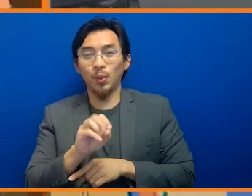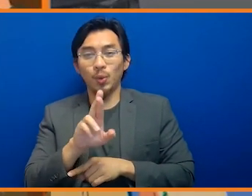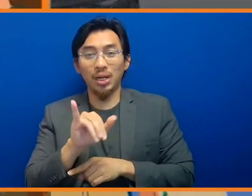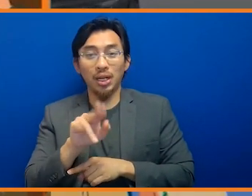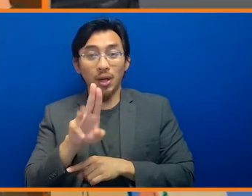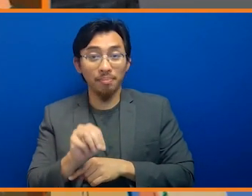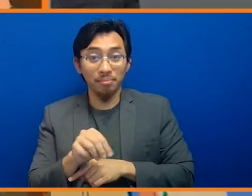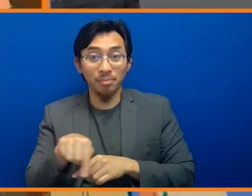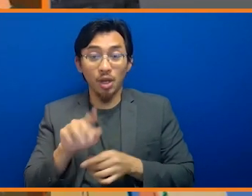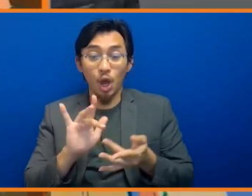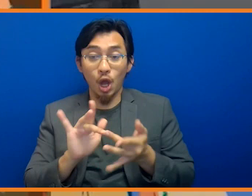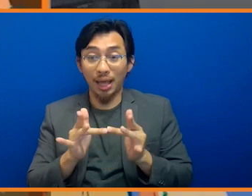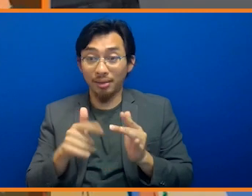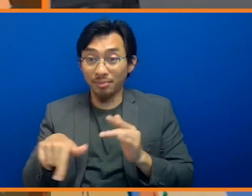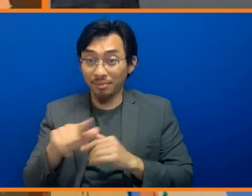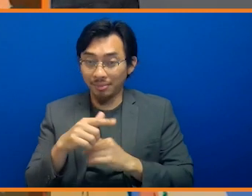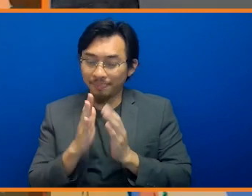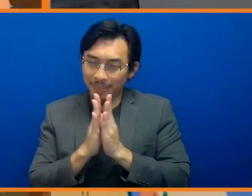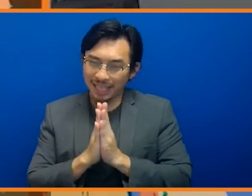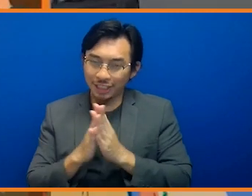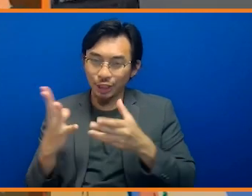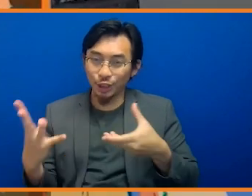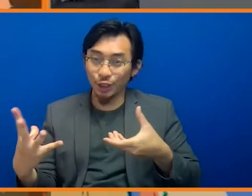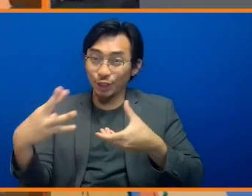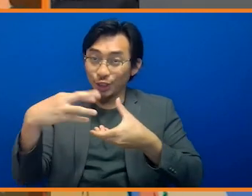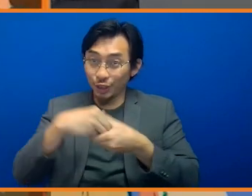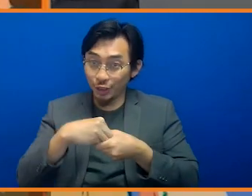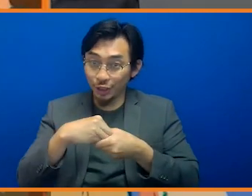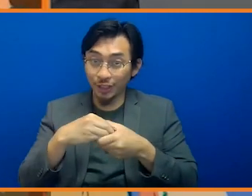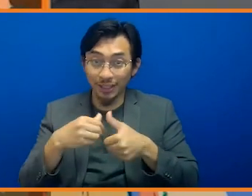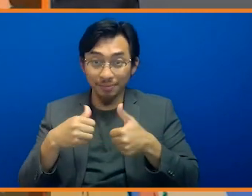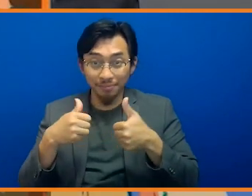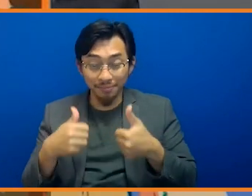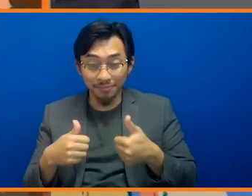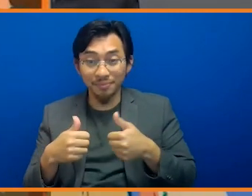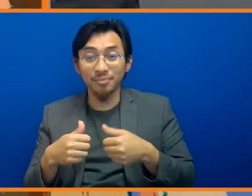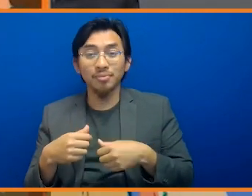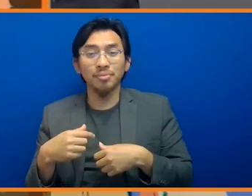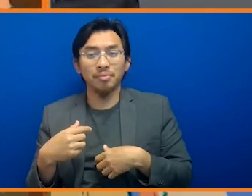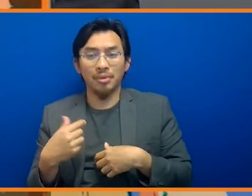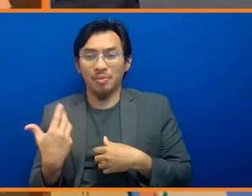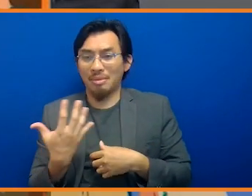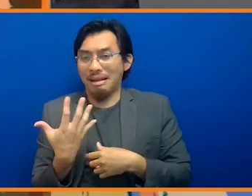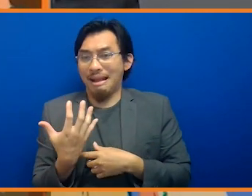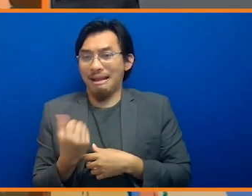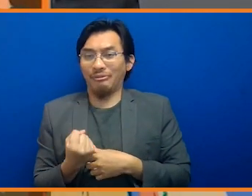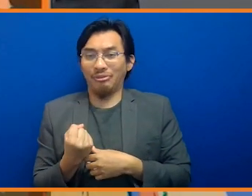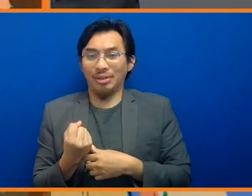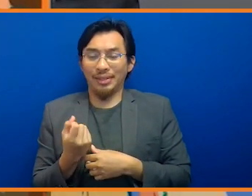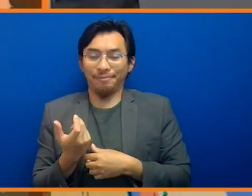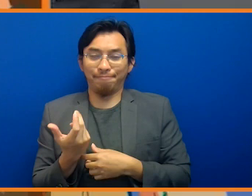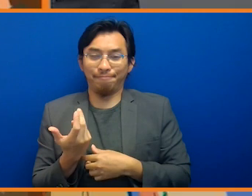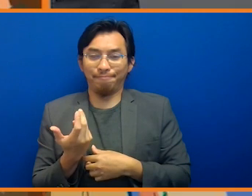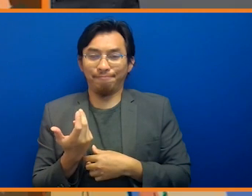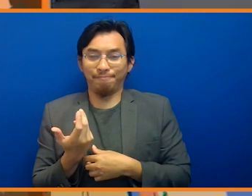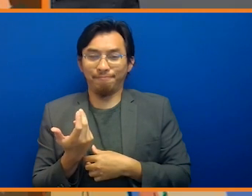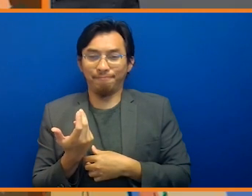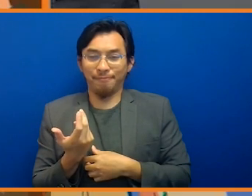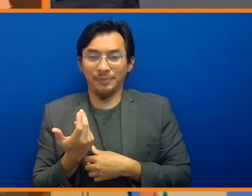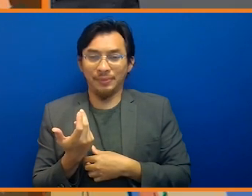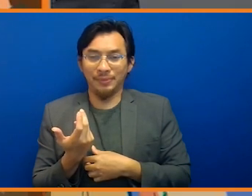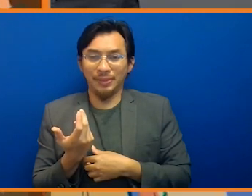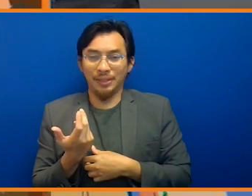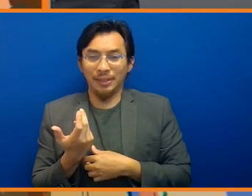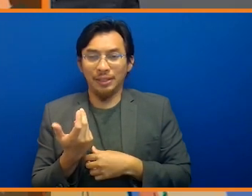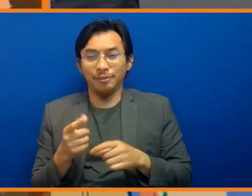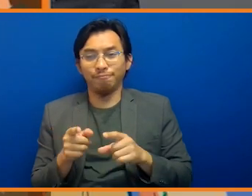the online participant, please join with us because we have a number of